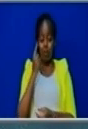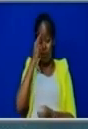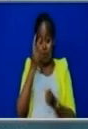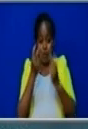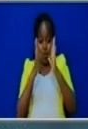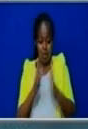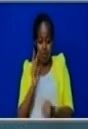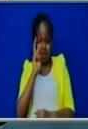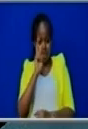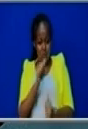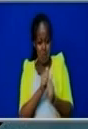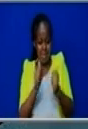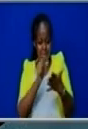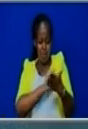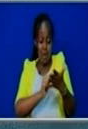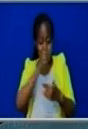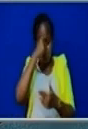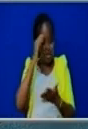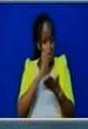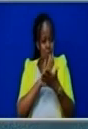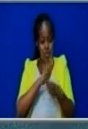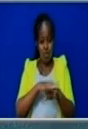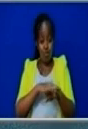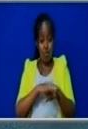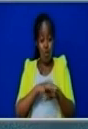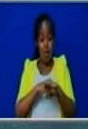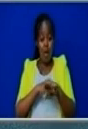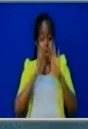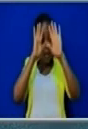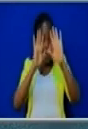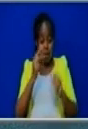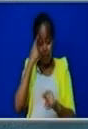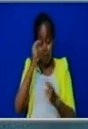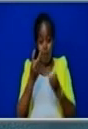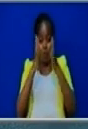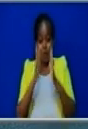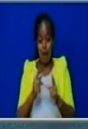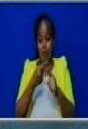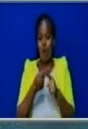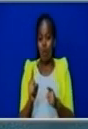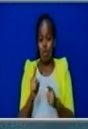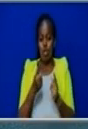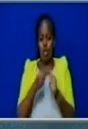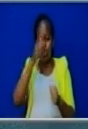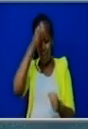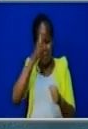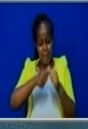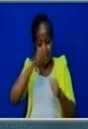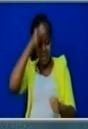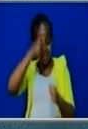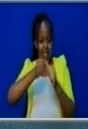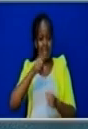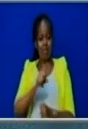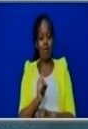just to see Mhm. and take notes, because I know it's very important for a viewer of this level of Form 1 to remind him or